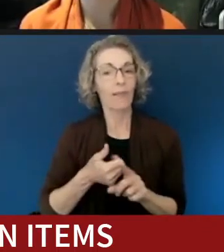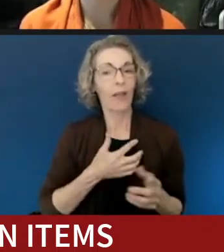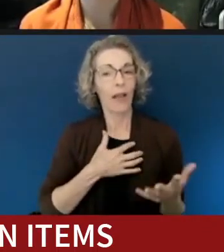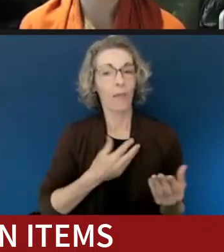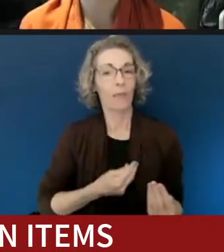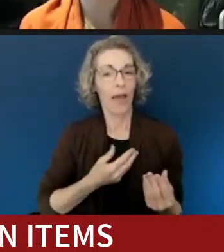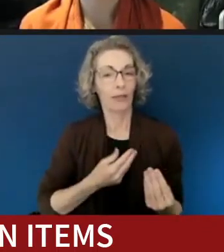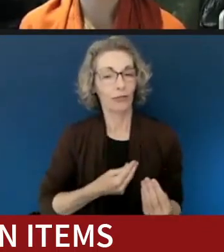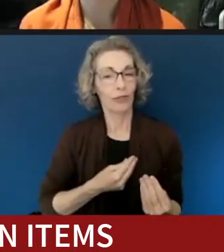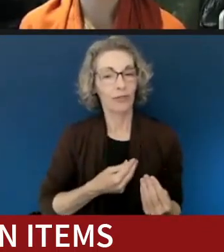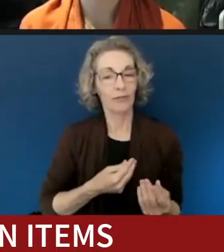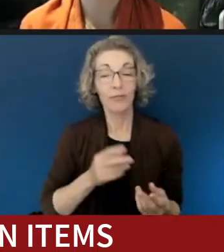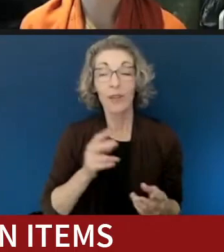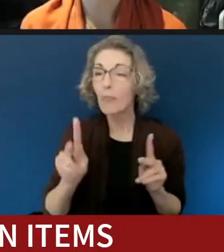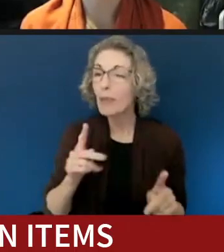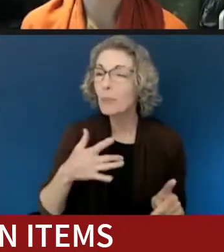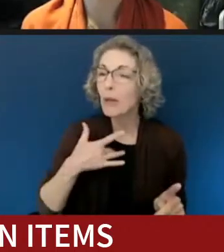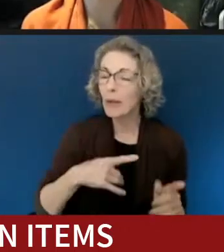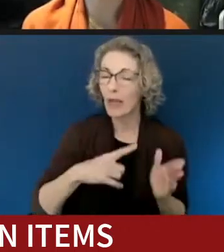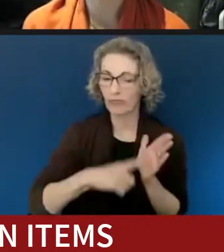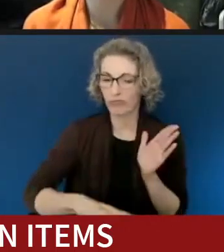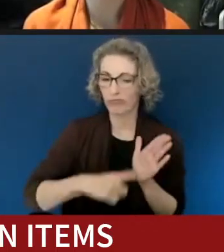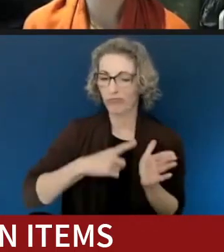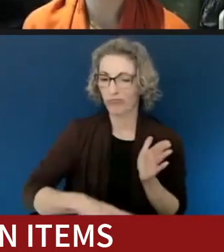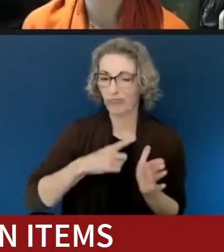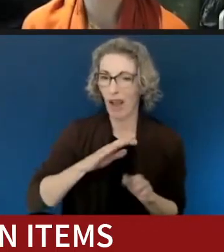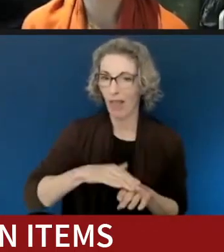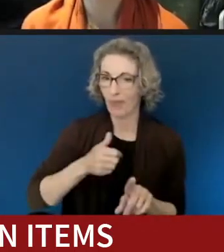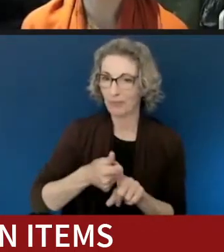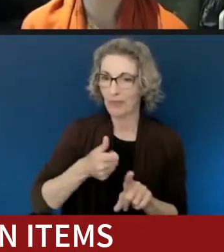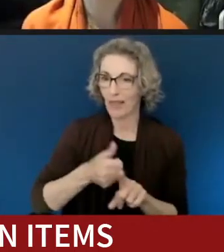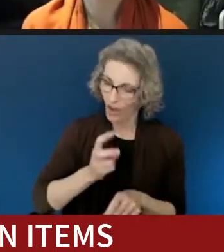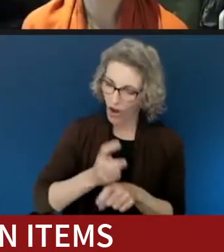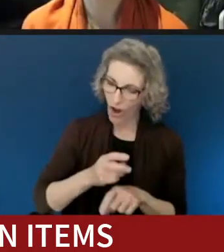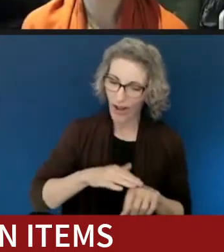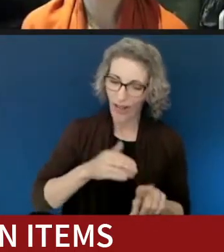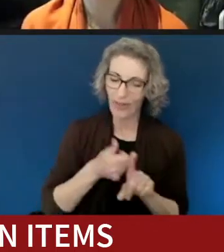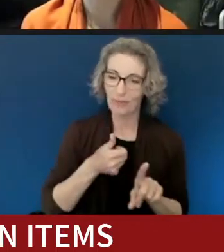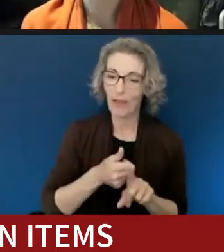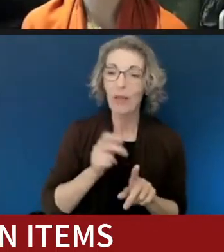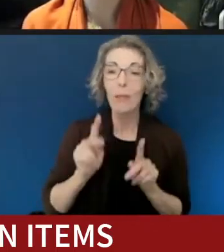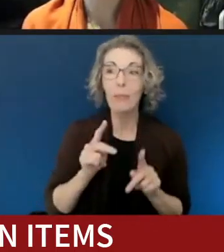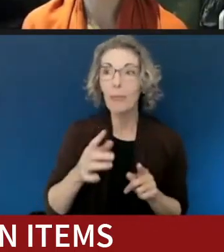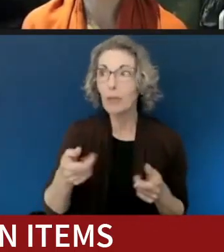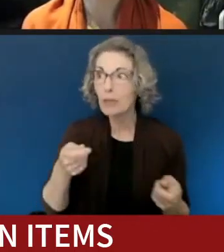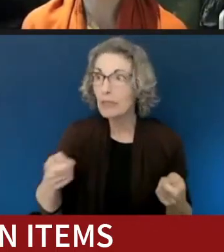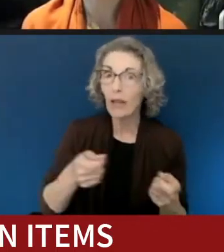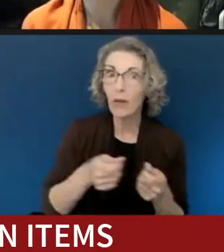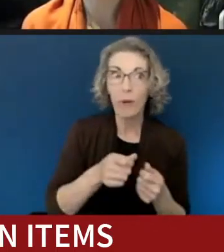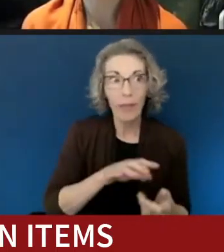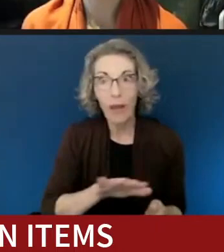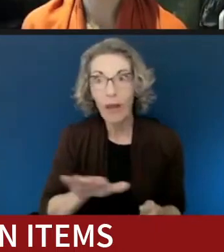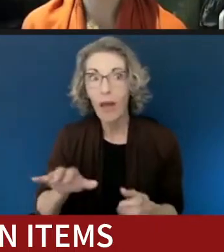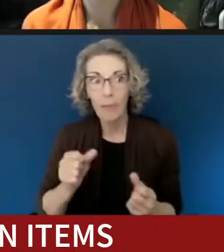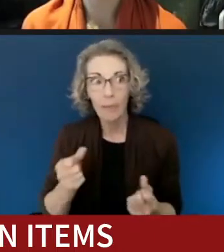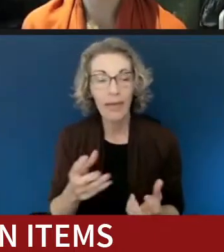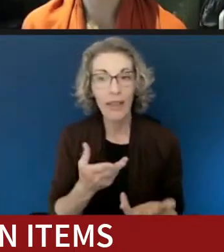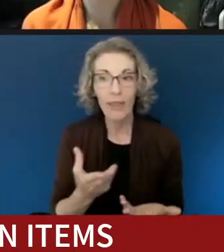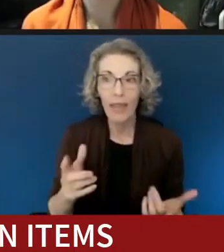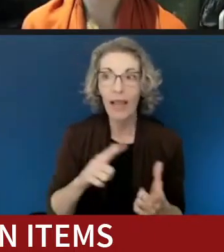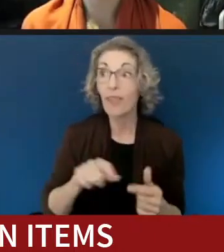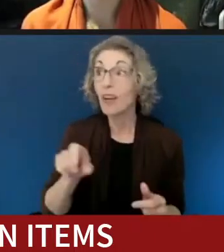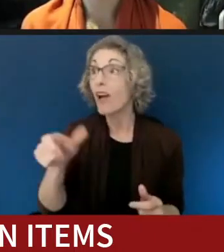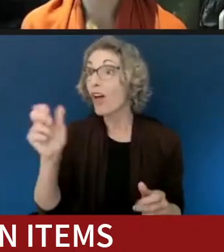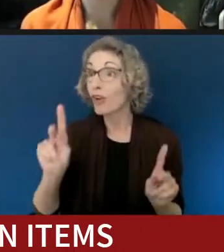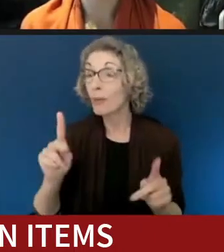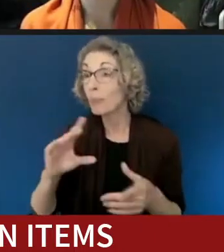People are hard on themselves. People already are dealing with enough, and then they internalize things that other people say. We've seen this across